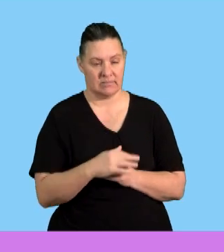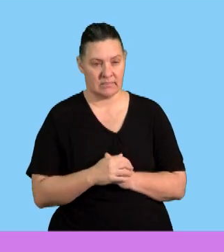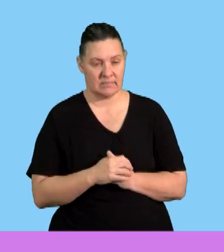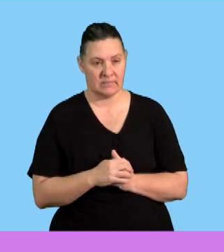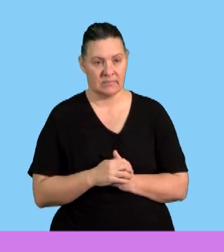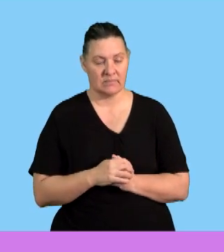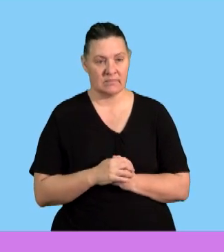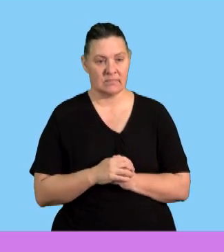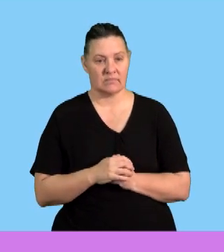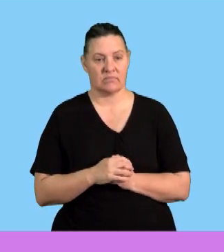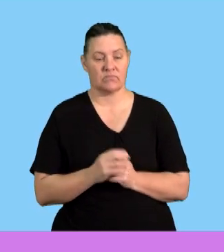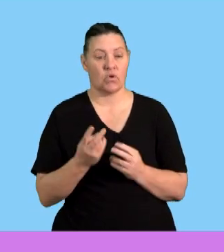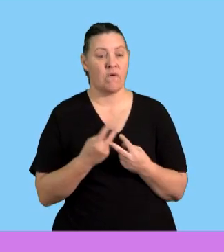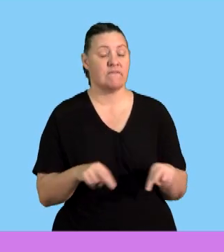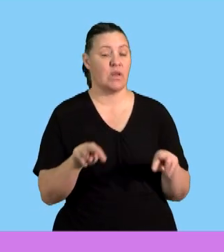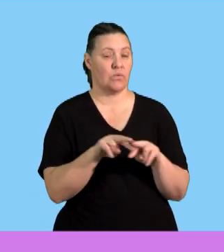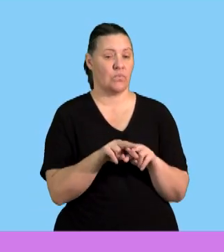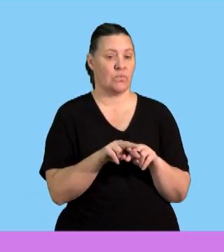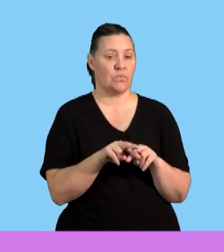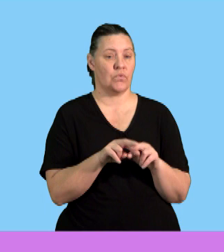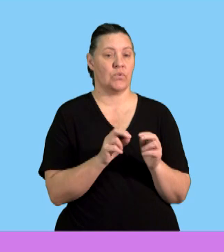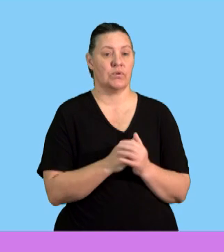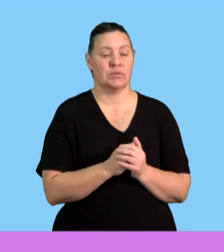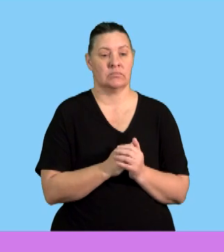360 Rand. So our value